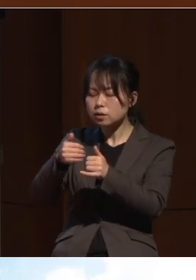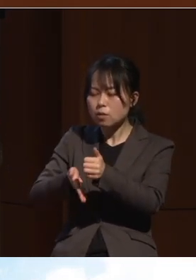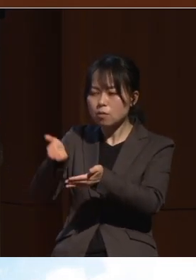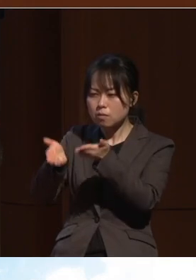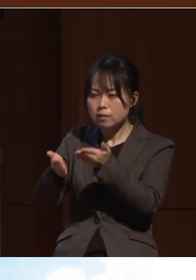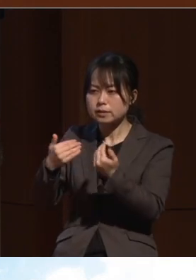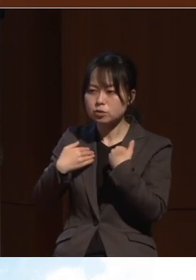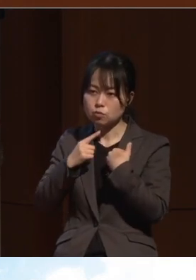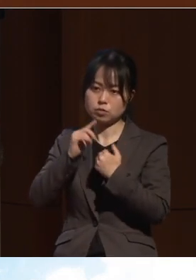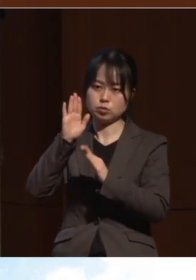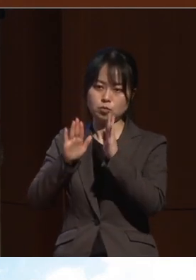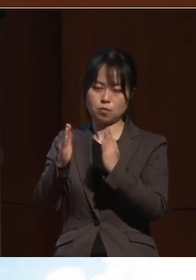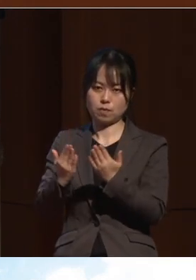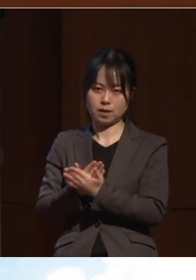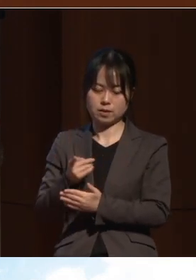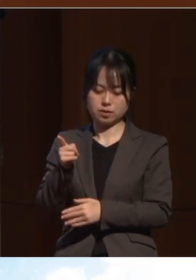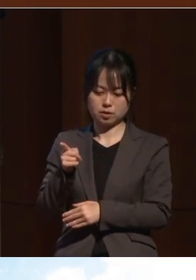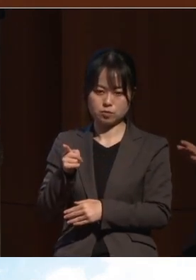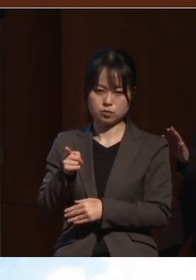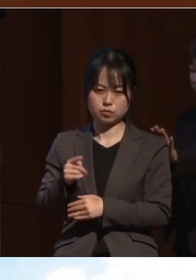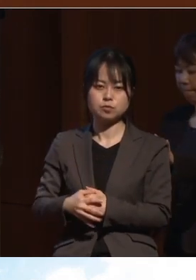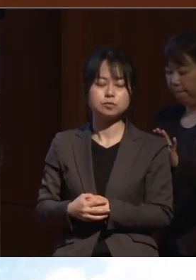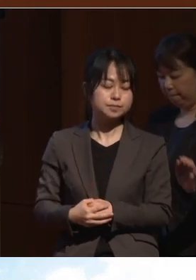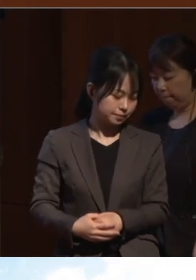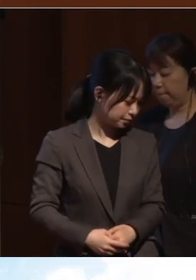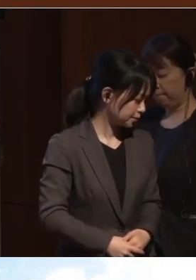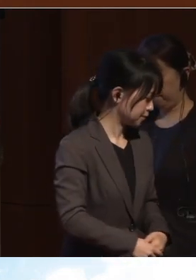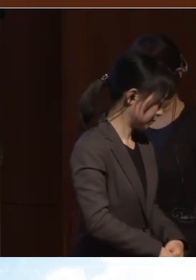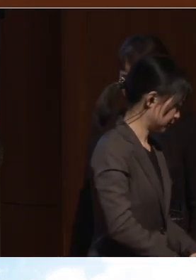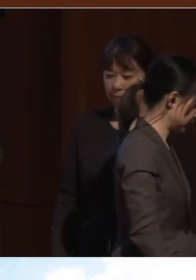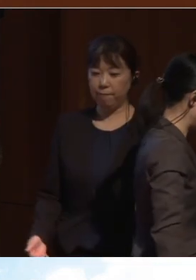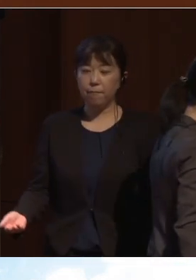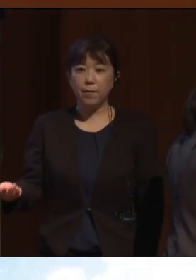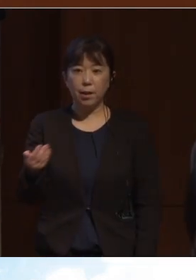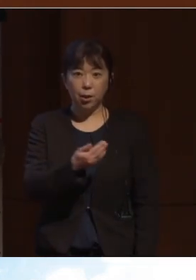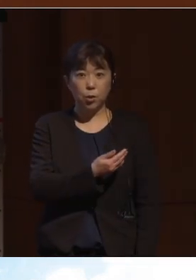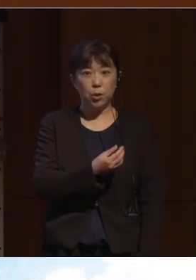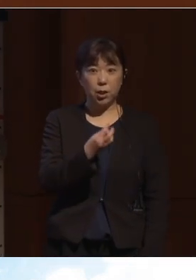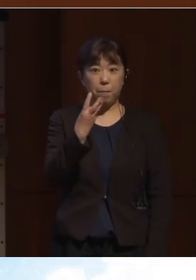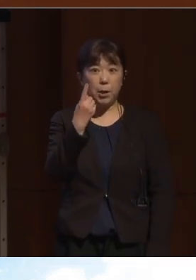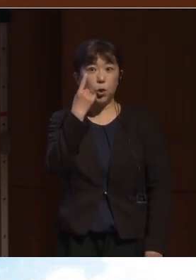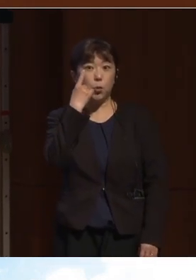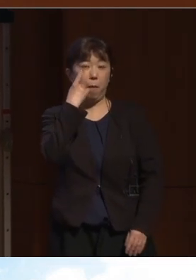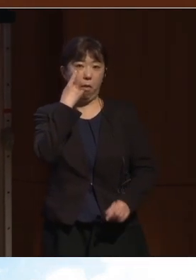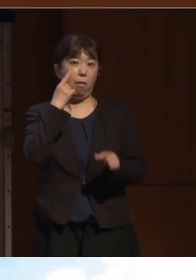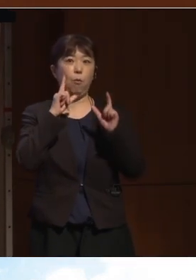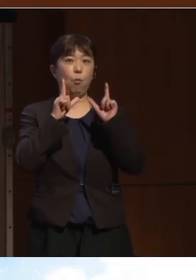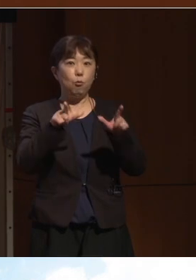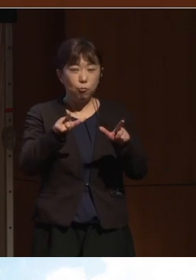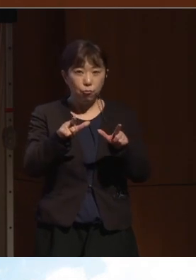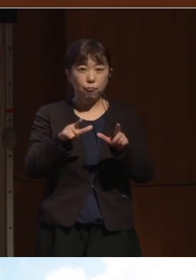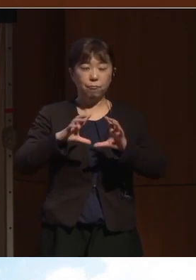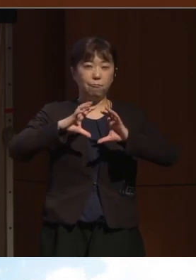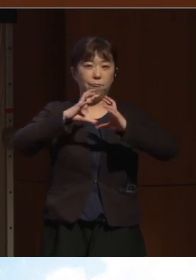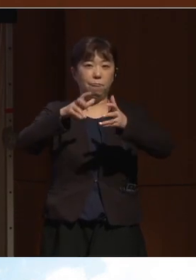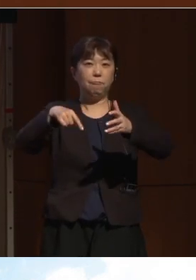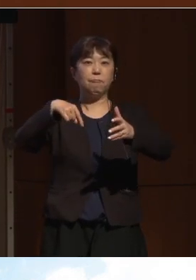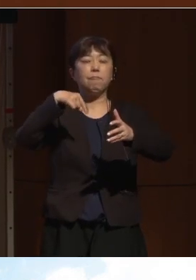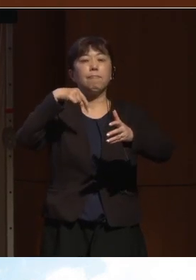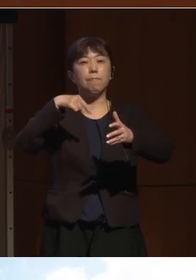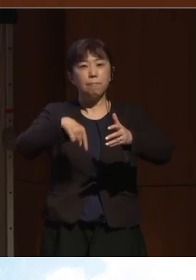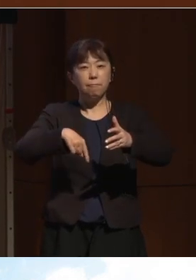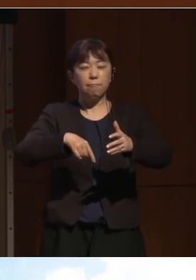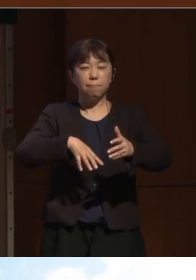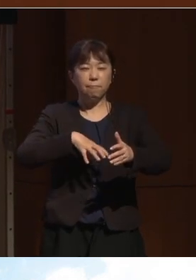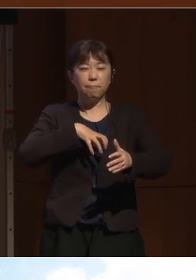is for the general public, is one of optimism. So I wanted to highlight that whilst we're seeing quite an increase in the number of older people,